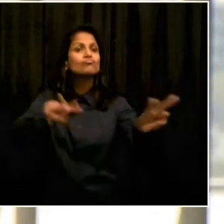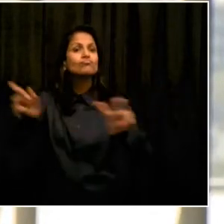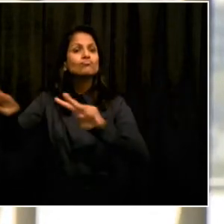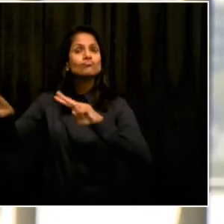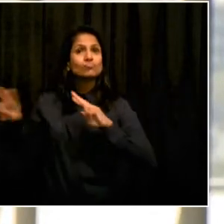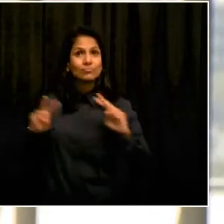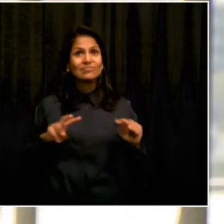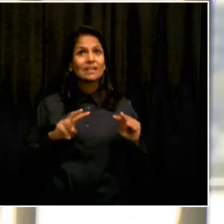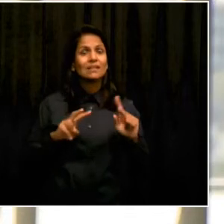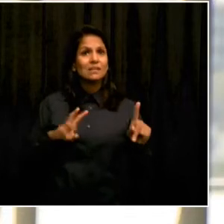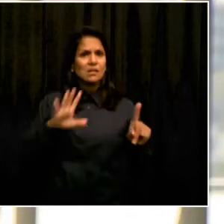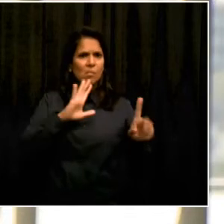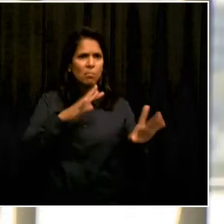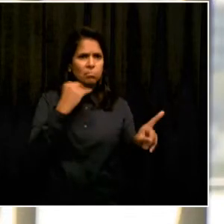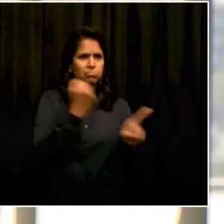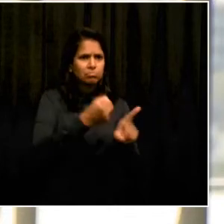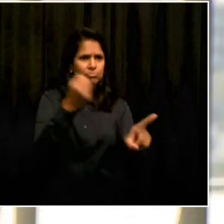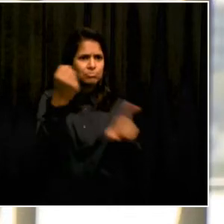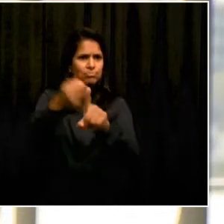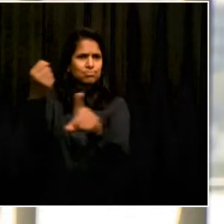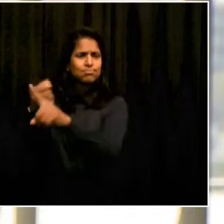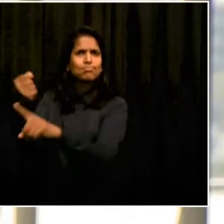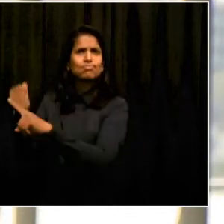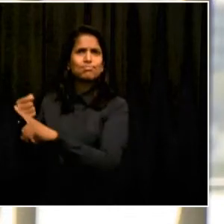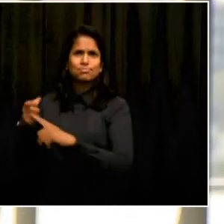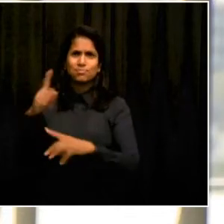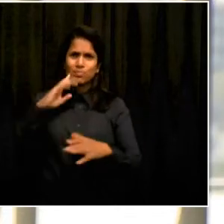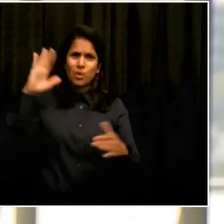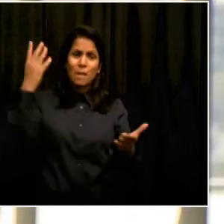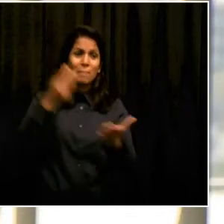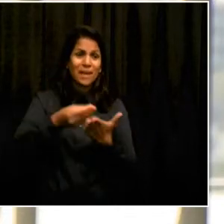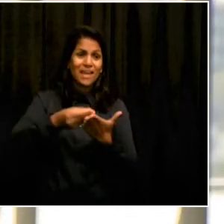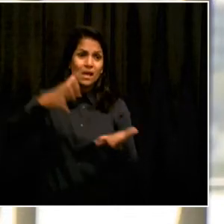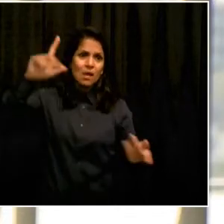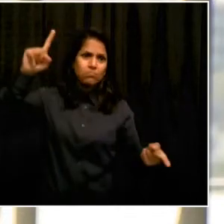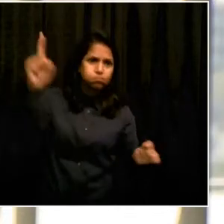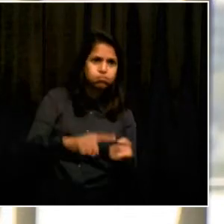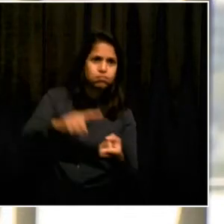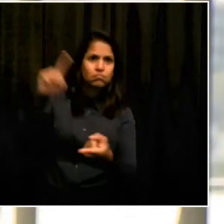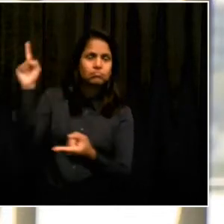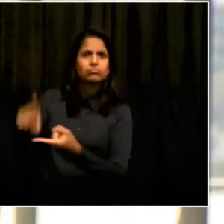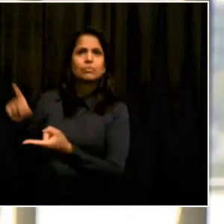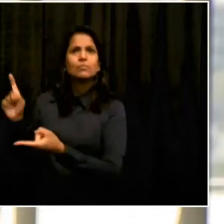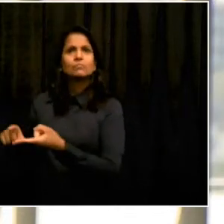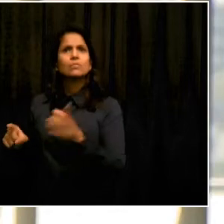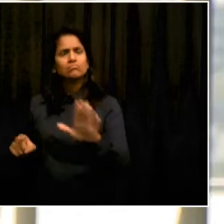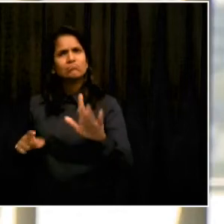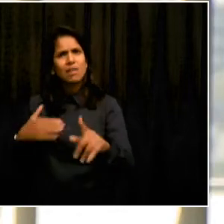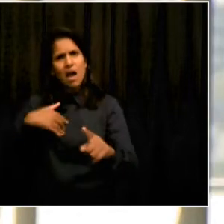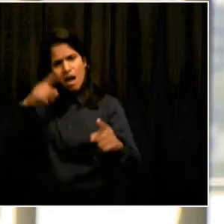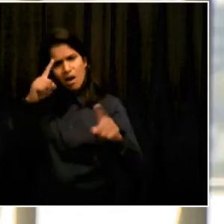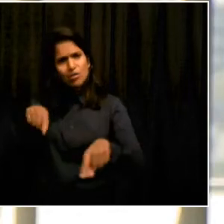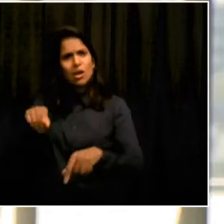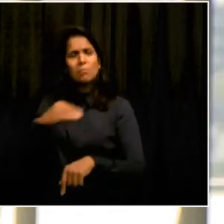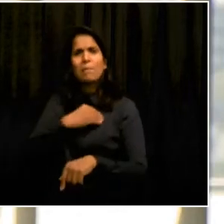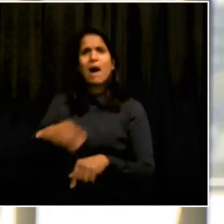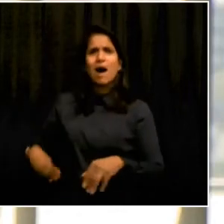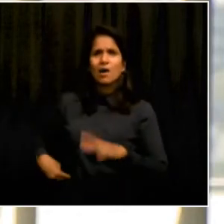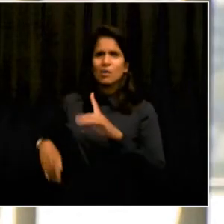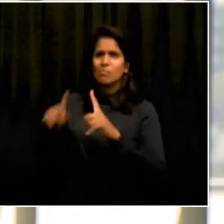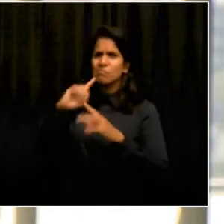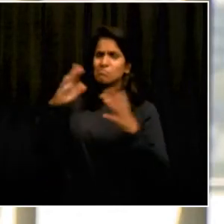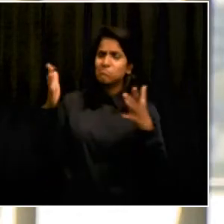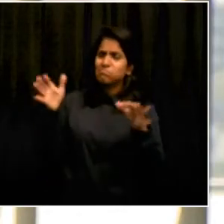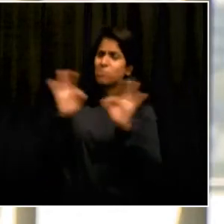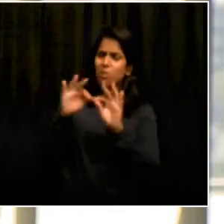public health in place so that we can bring those sectors back quickly, safely, and fairly, right? But that involves a